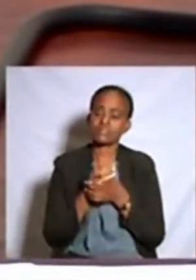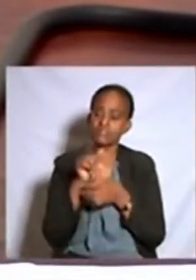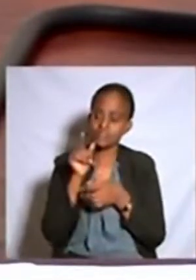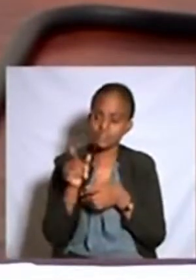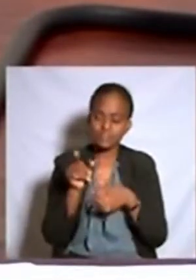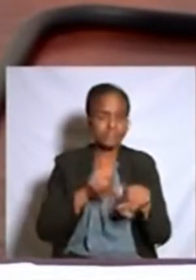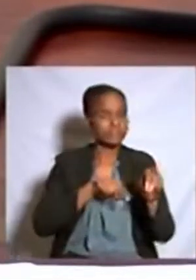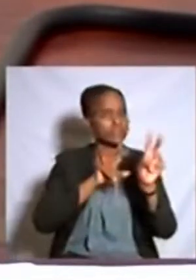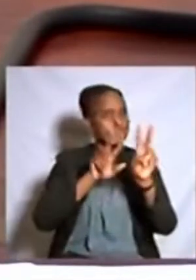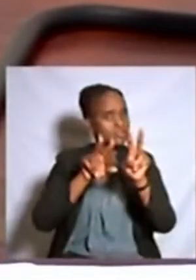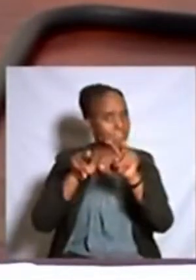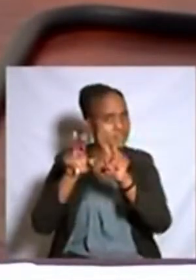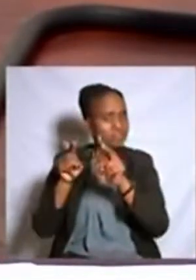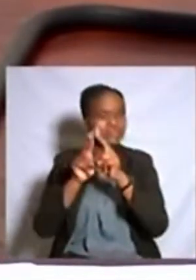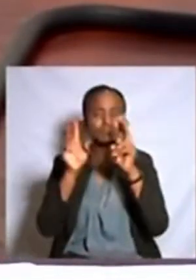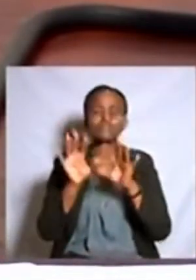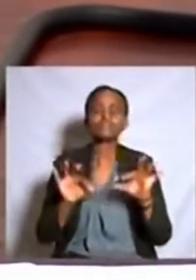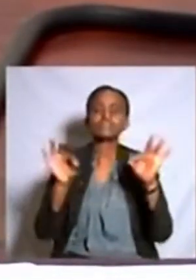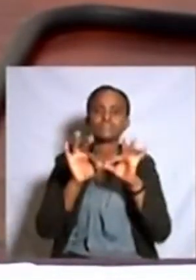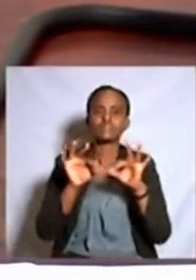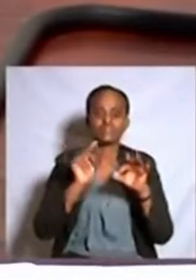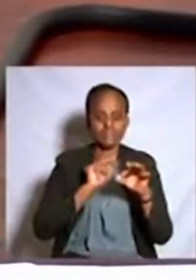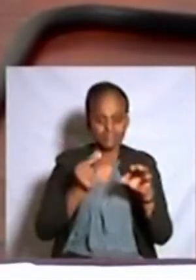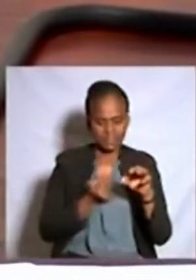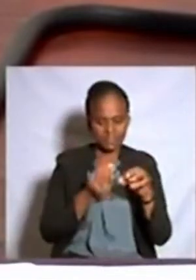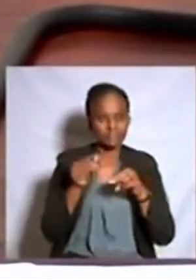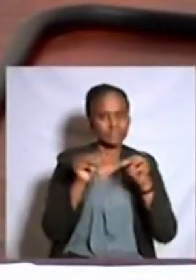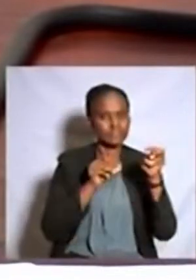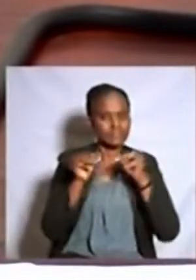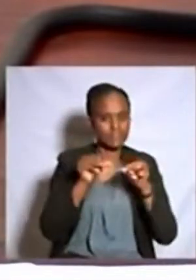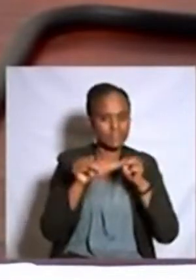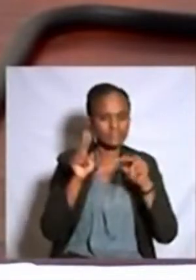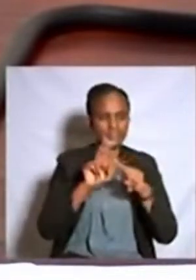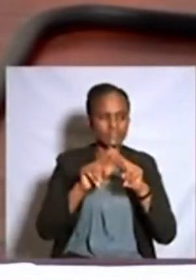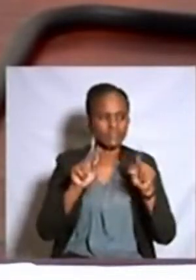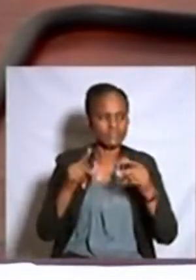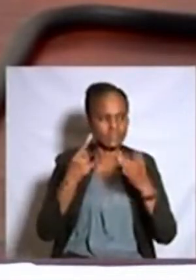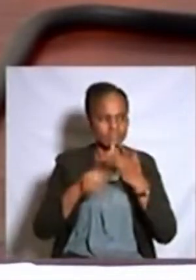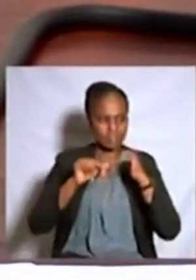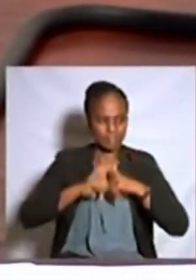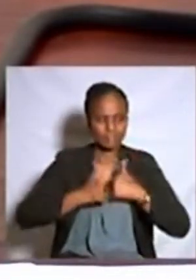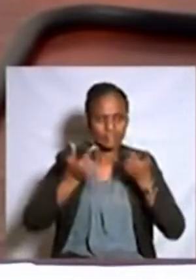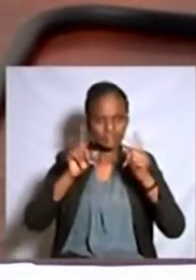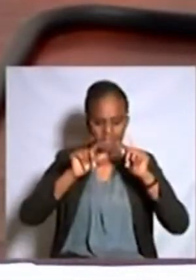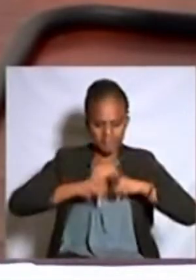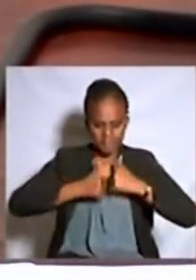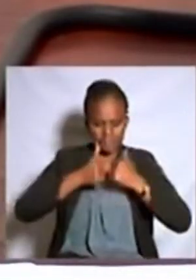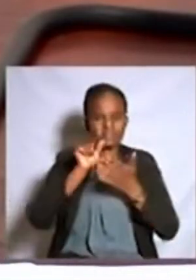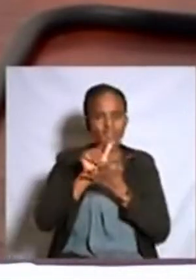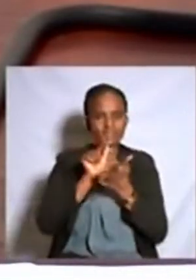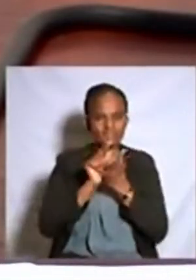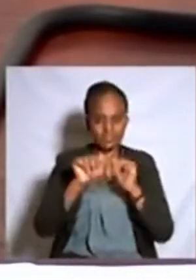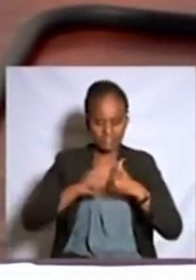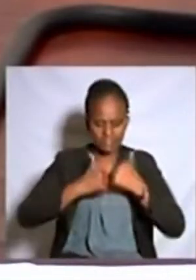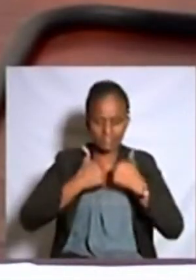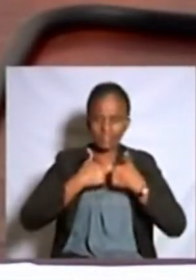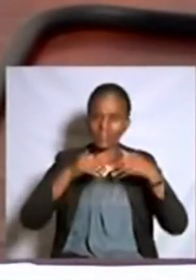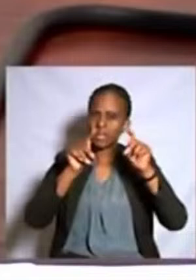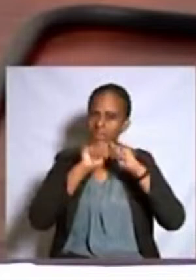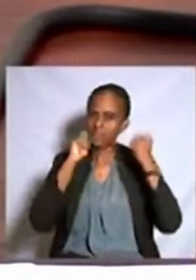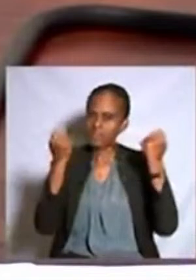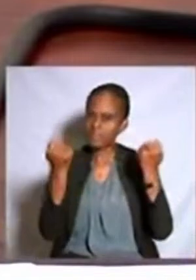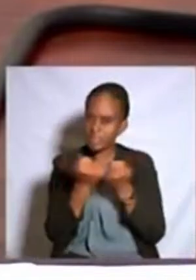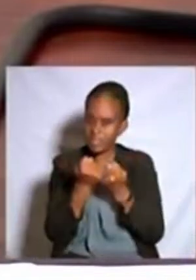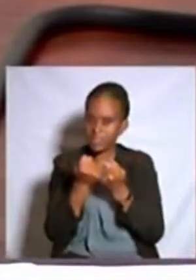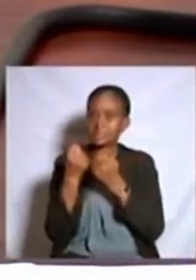observation is very, very valid. And as management chair, what we've done is when we engage legal counsel, we've got a panel that deals with